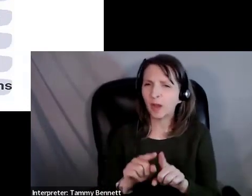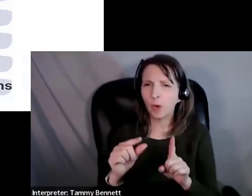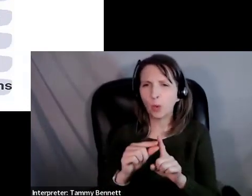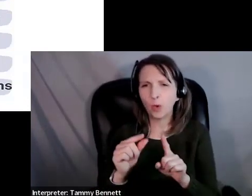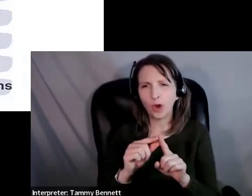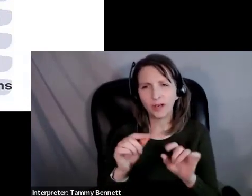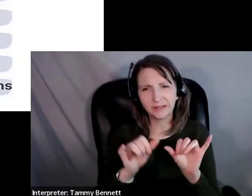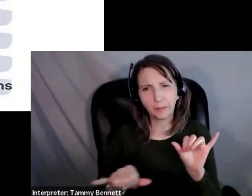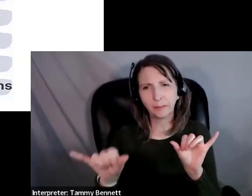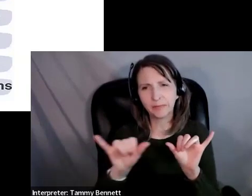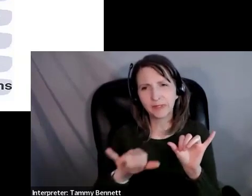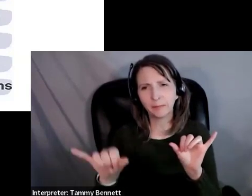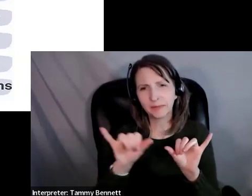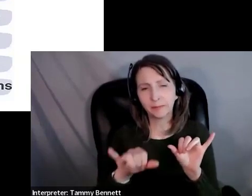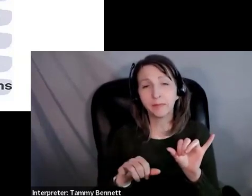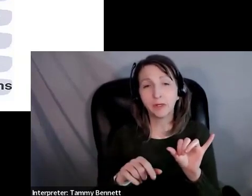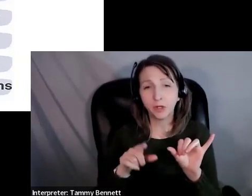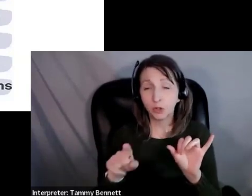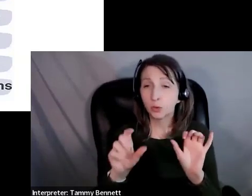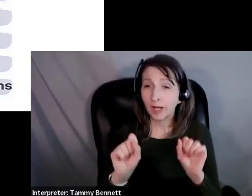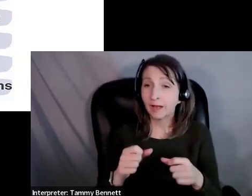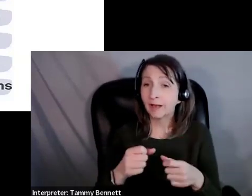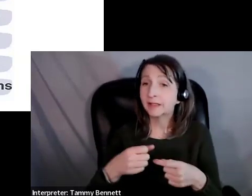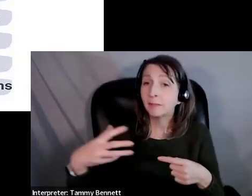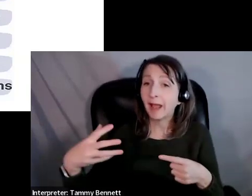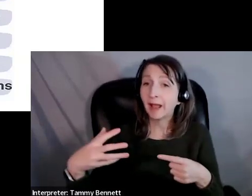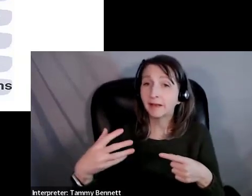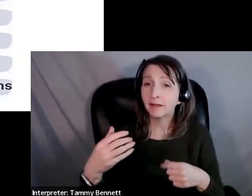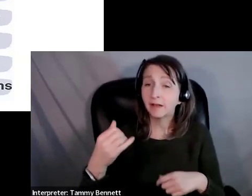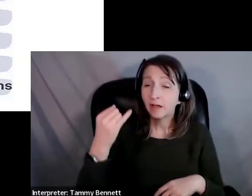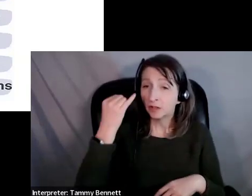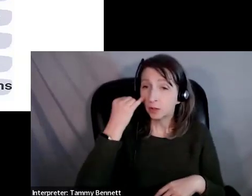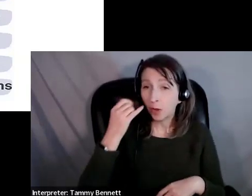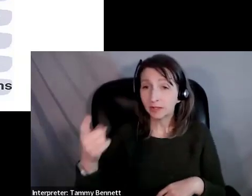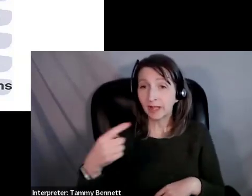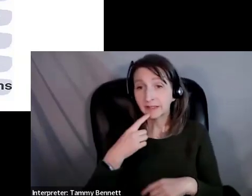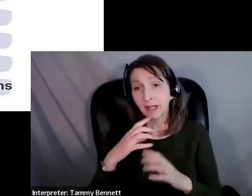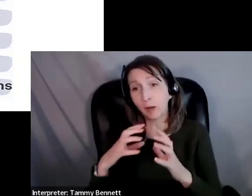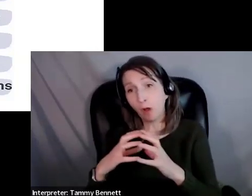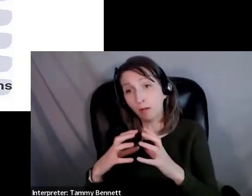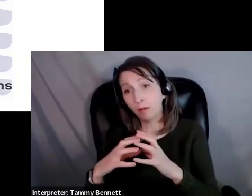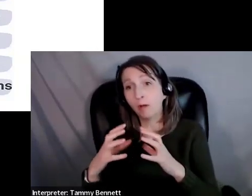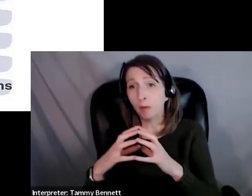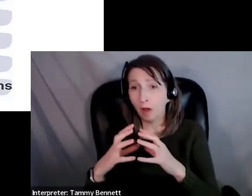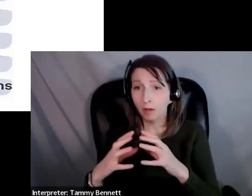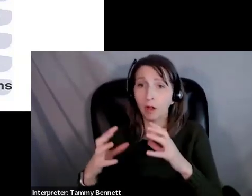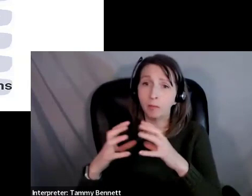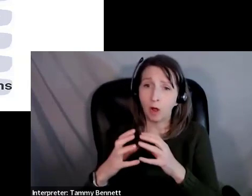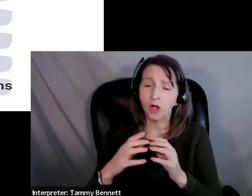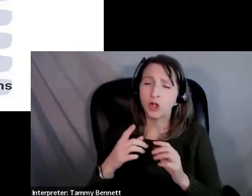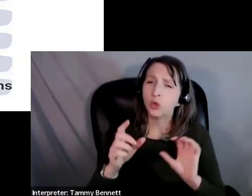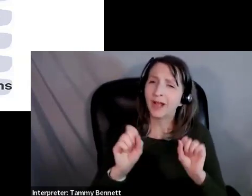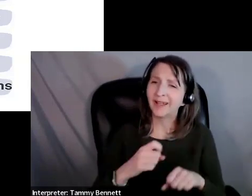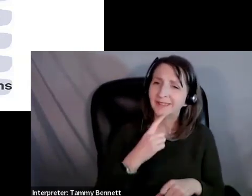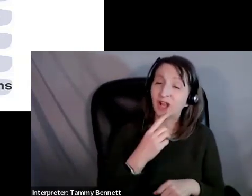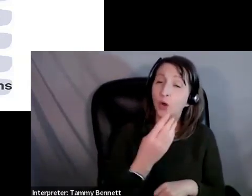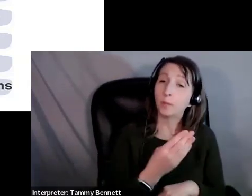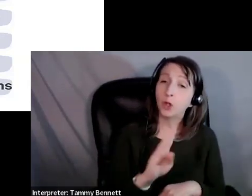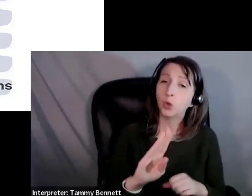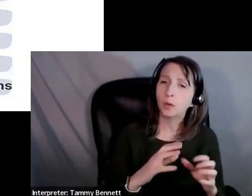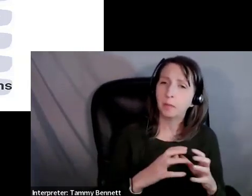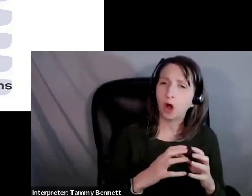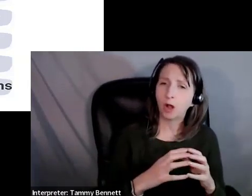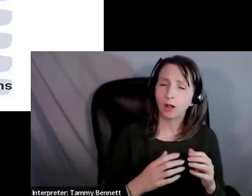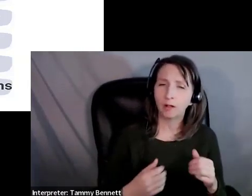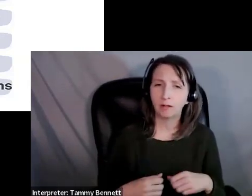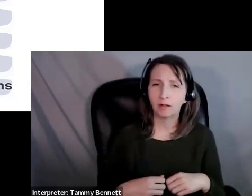simple, you can expand. So maybe they say ball, blue ball, blue ball, ball. You can be specific. You can